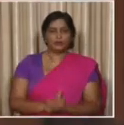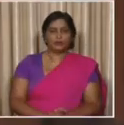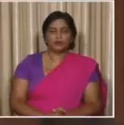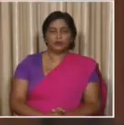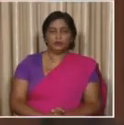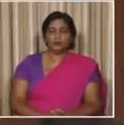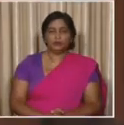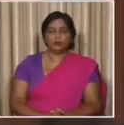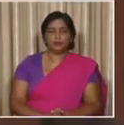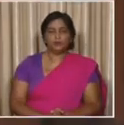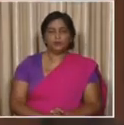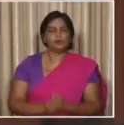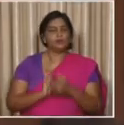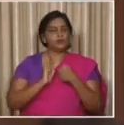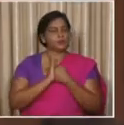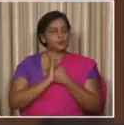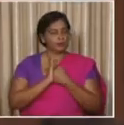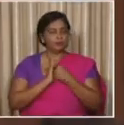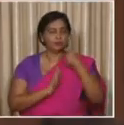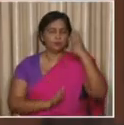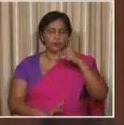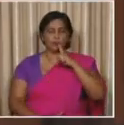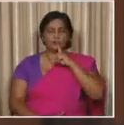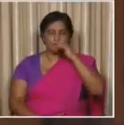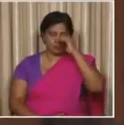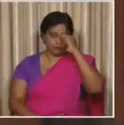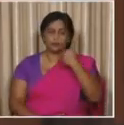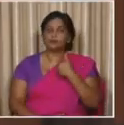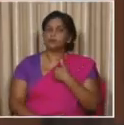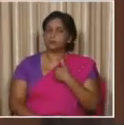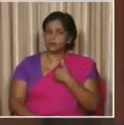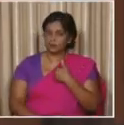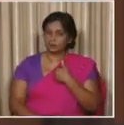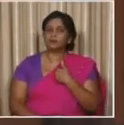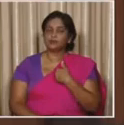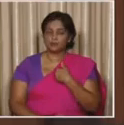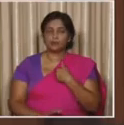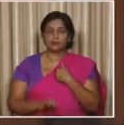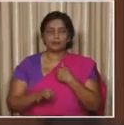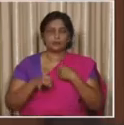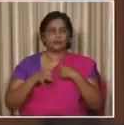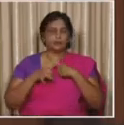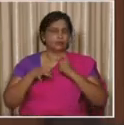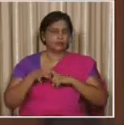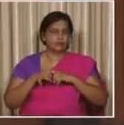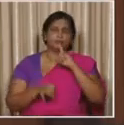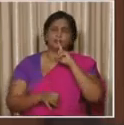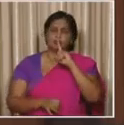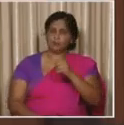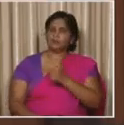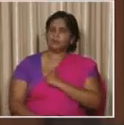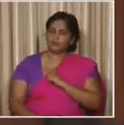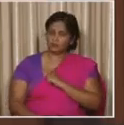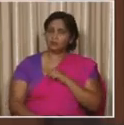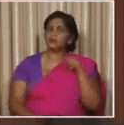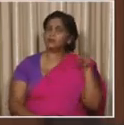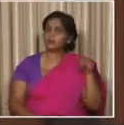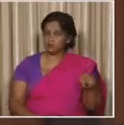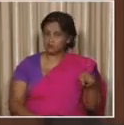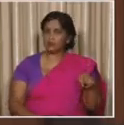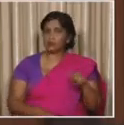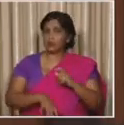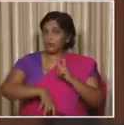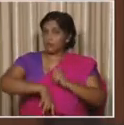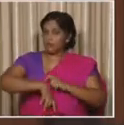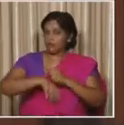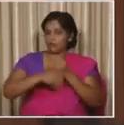Honorable Deputy Speaker, I would like to raise a privilege issue and I hope you give me adequate time to raise my privilege issue. I have already briefed